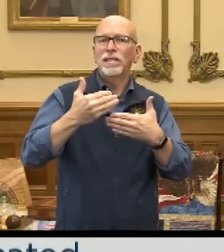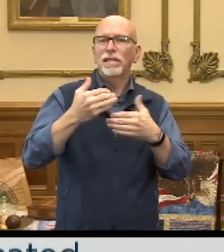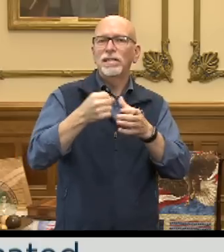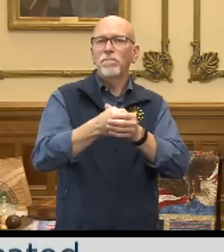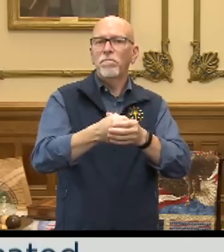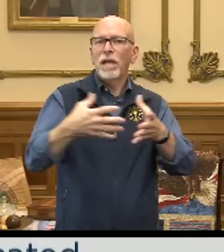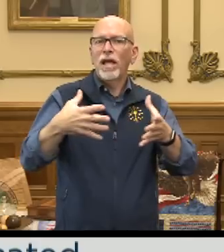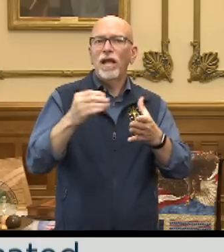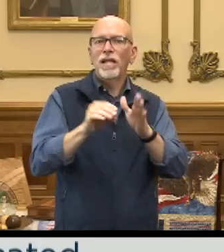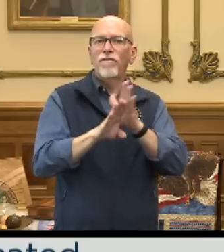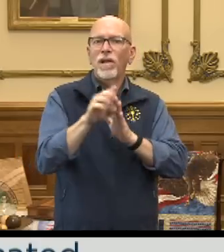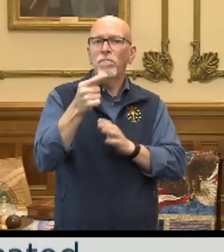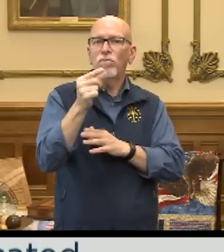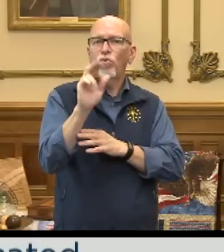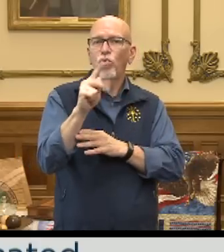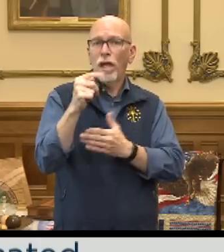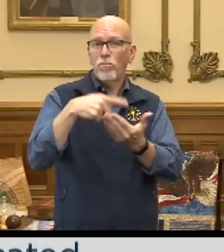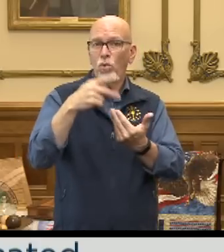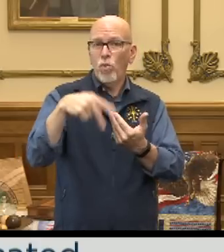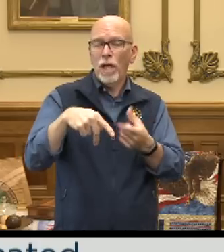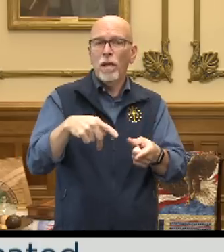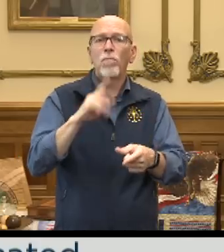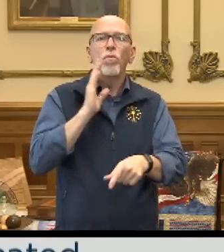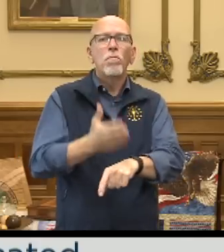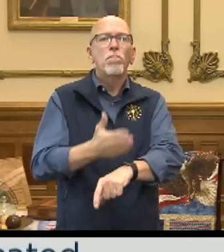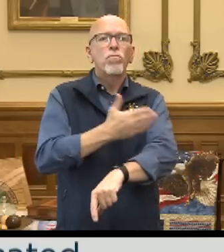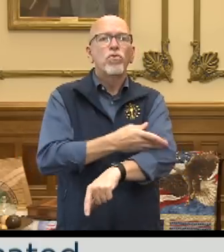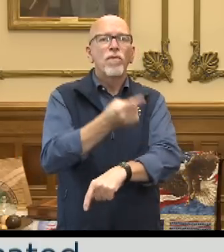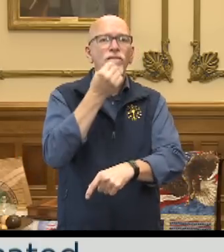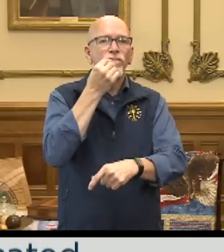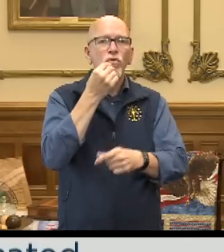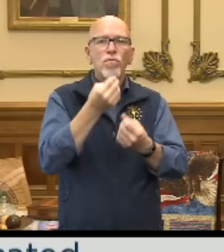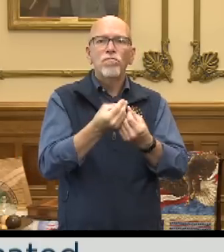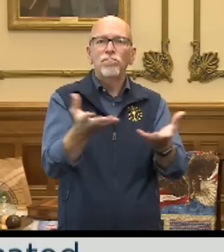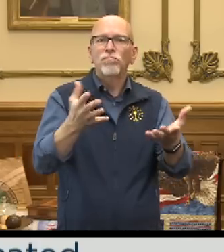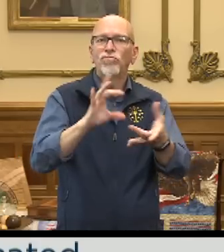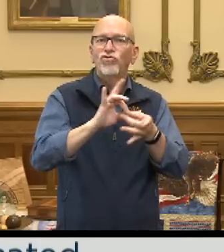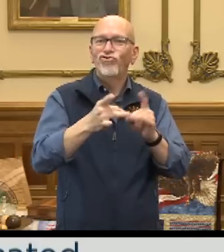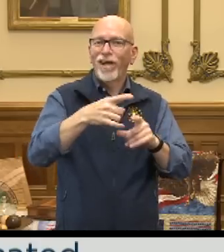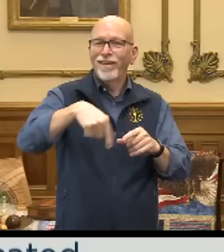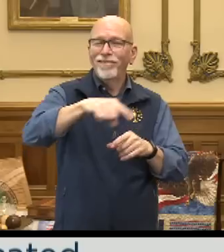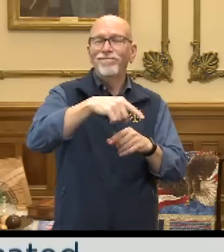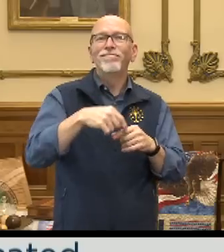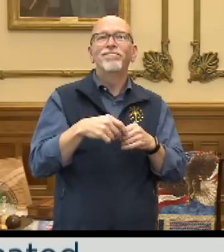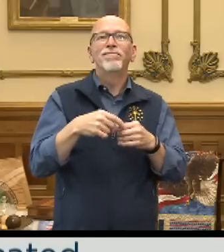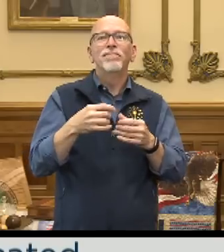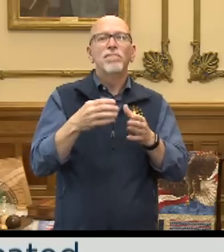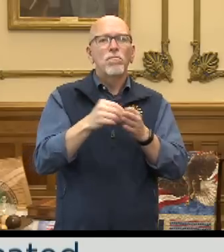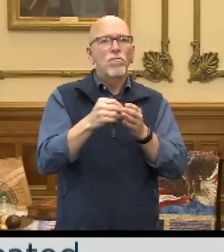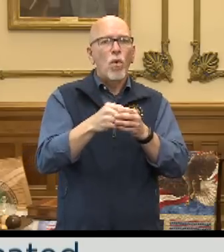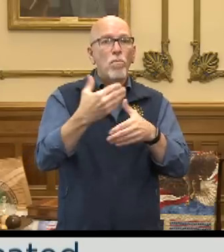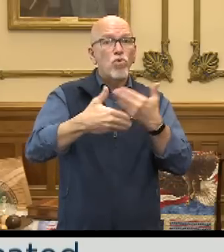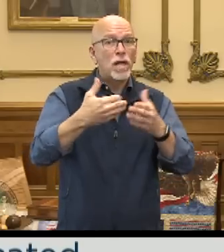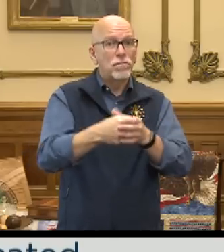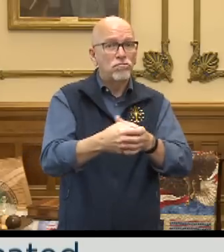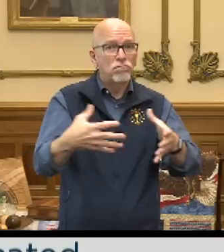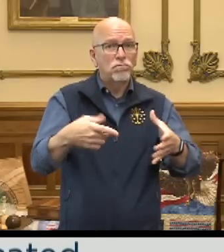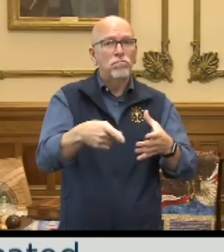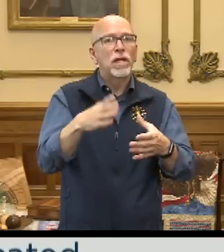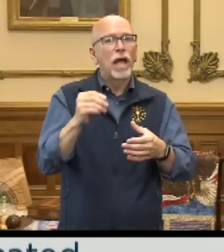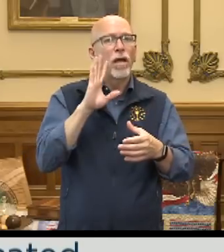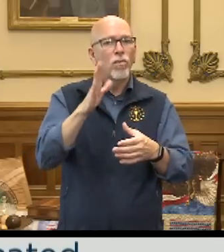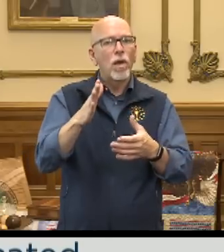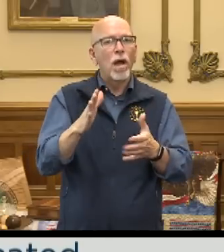and Development Grant Program to improve the food supply chain, expand processing capacity, and promote